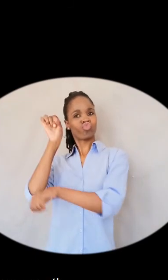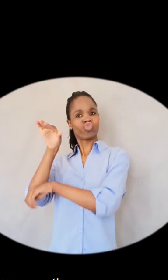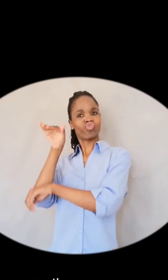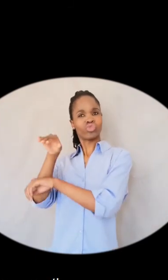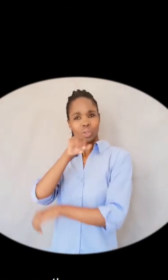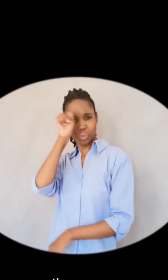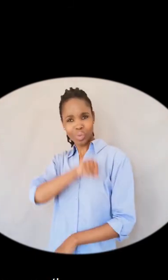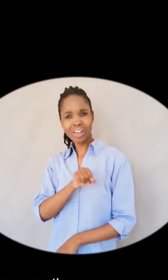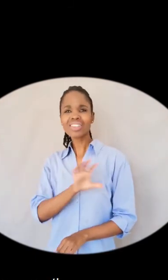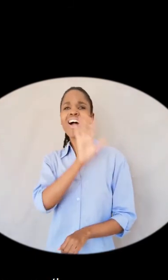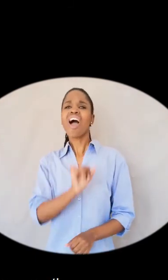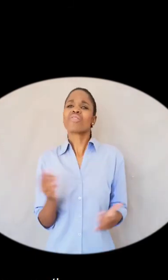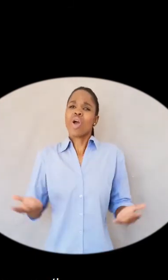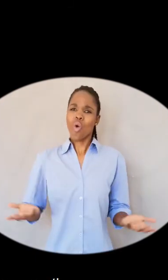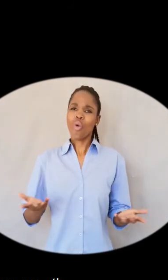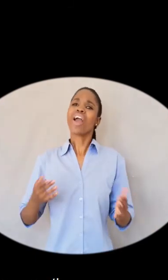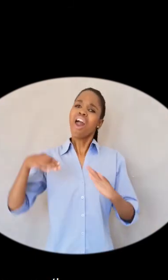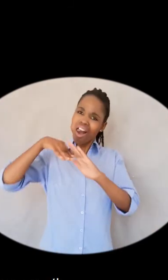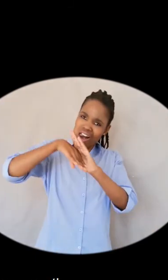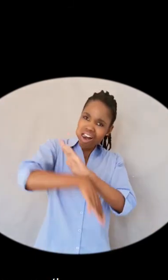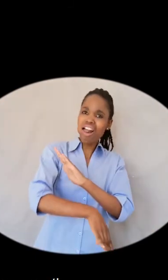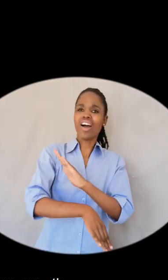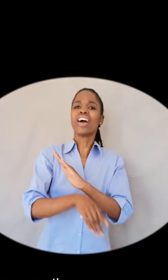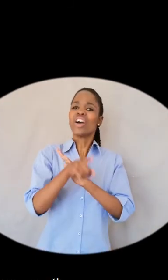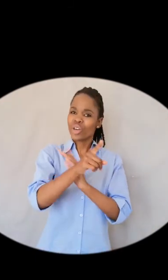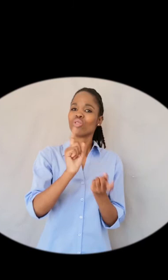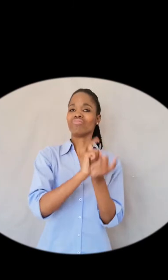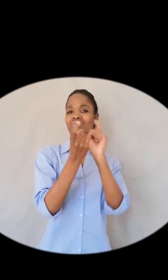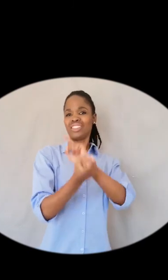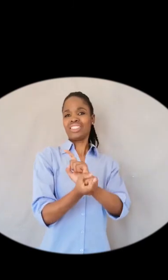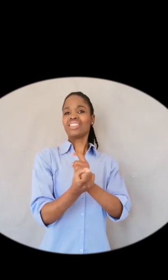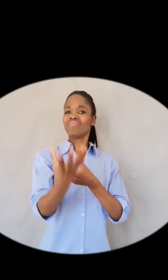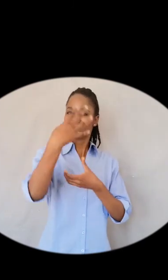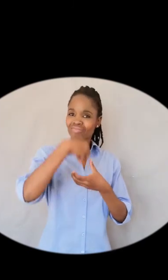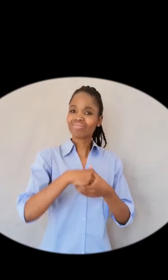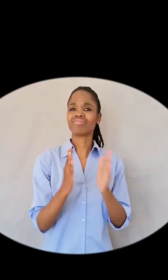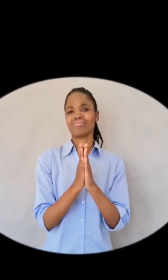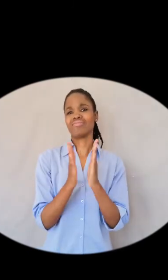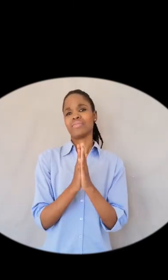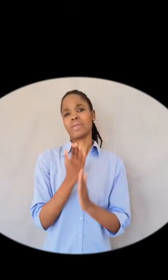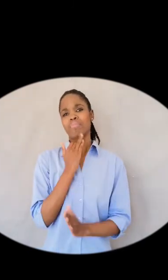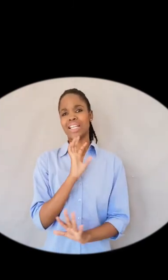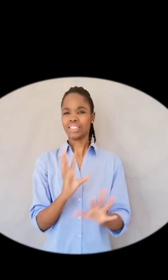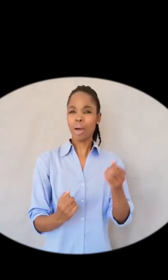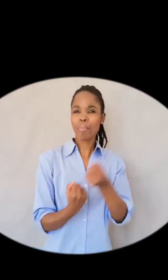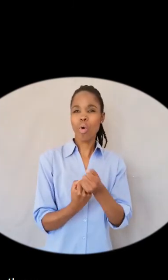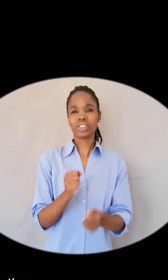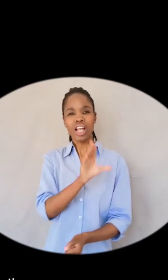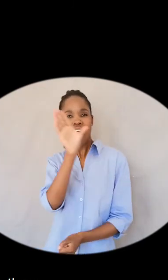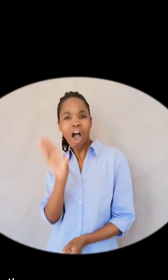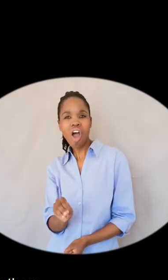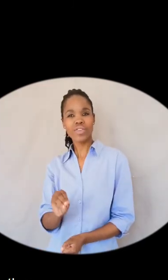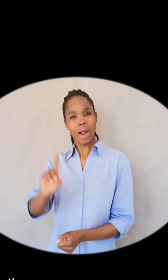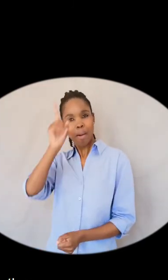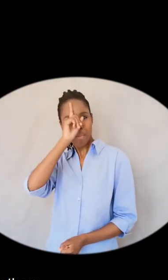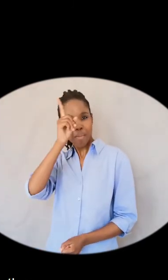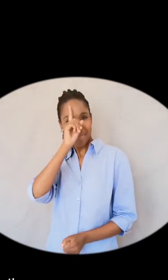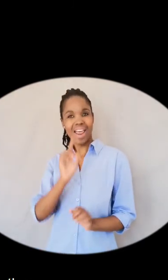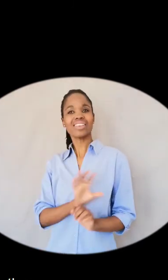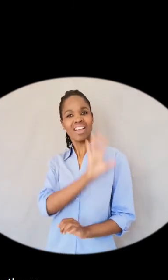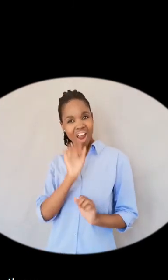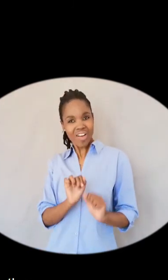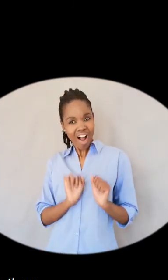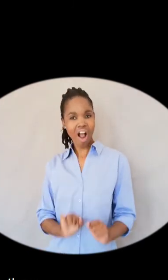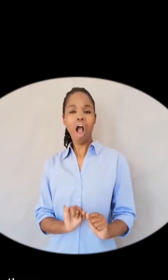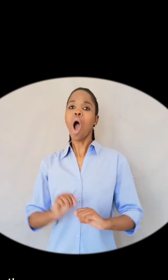So the more numbers and the more growth that you start to see in African creatives, South African creatives, the better or easier it is for brands to start investing